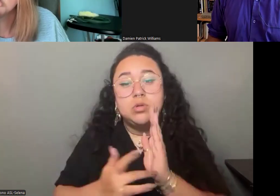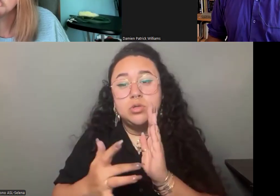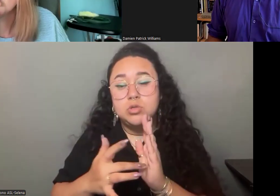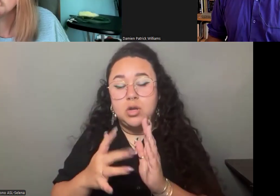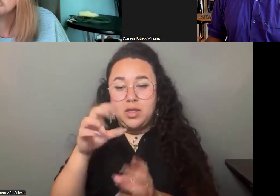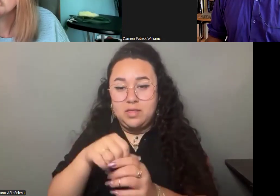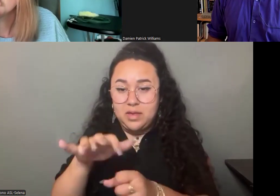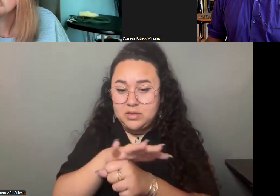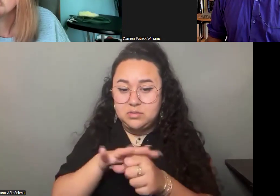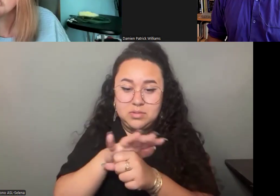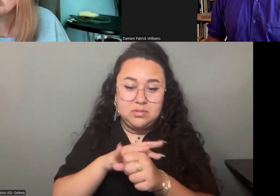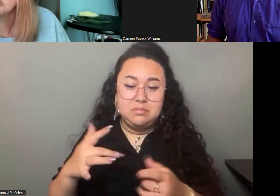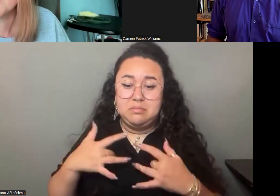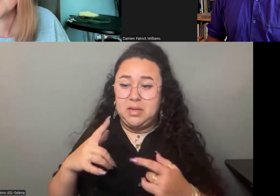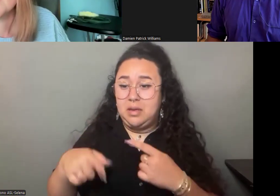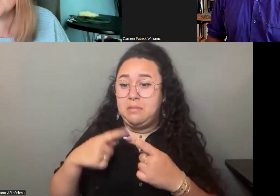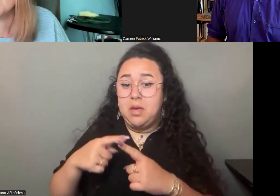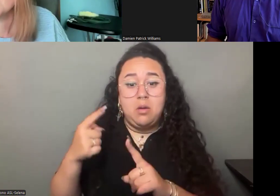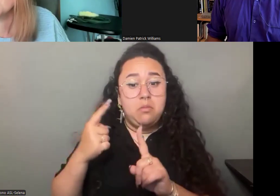space is often about,